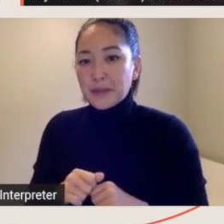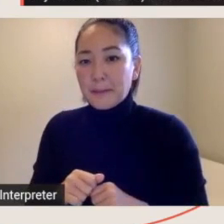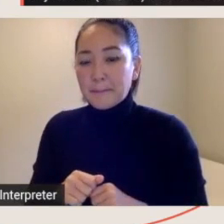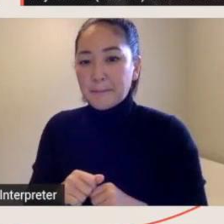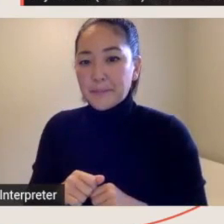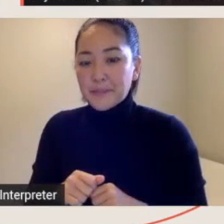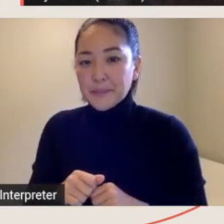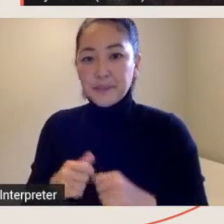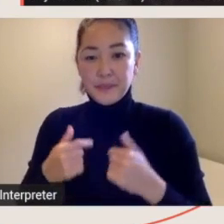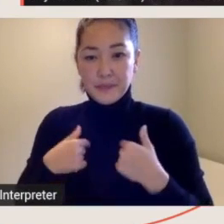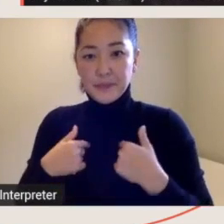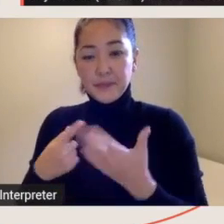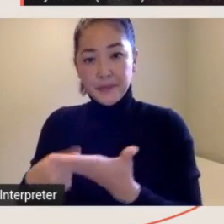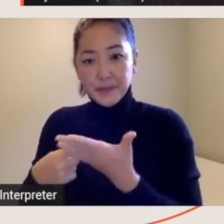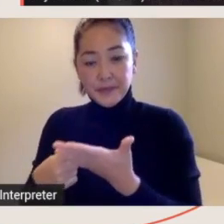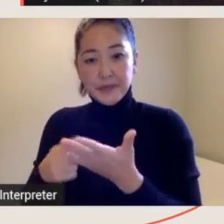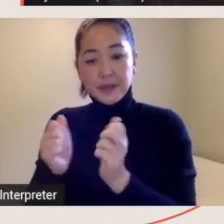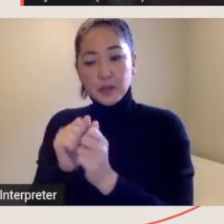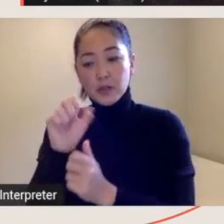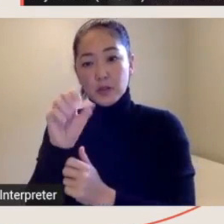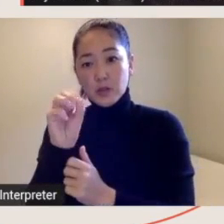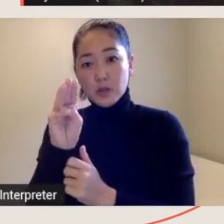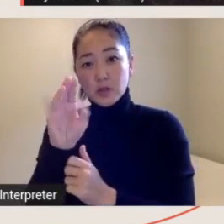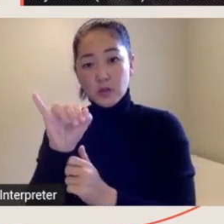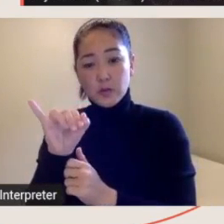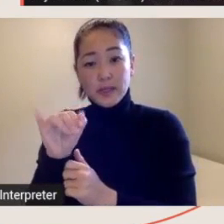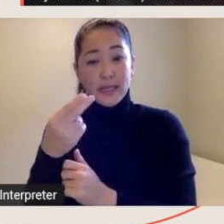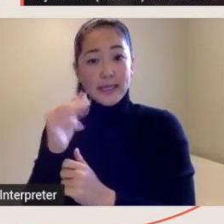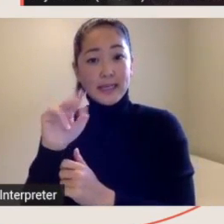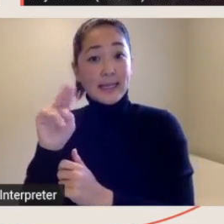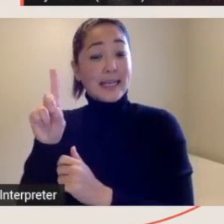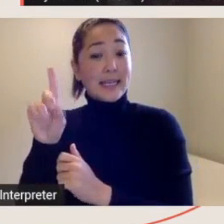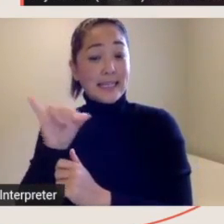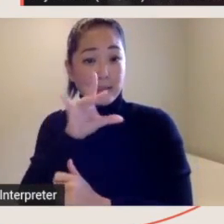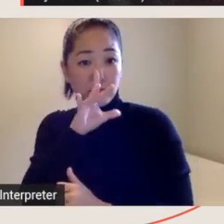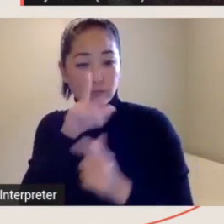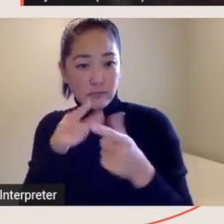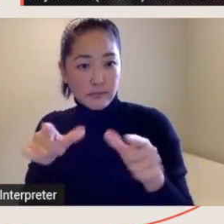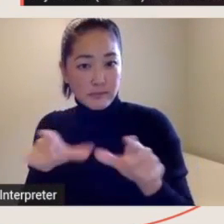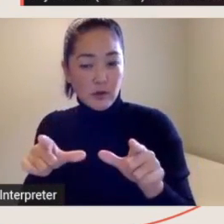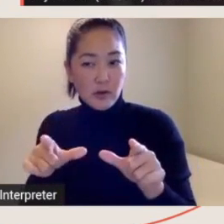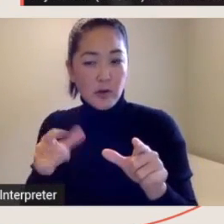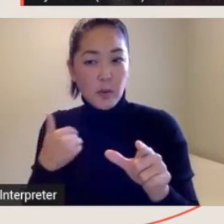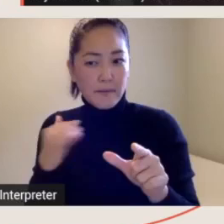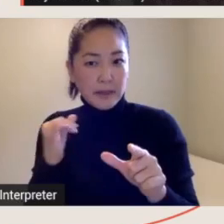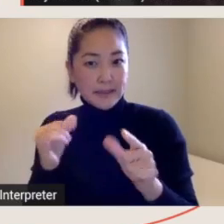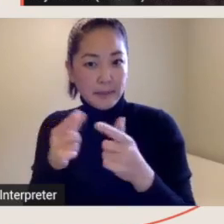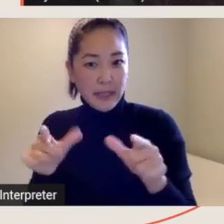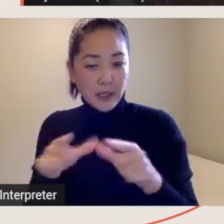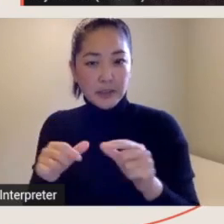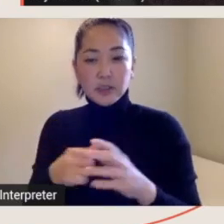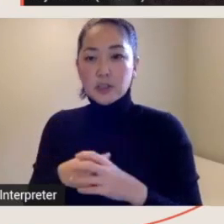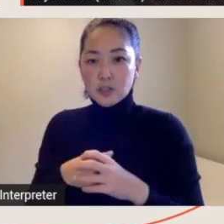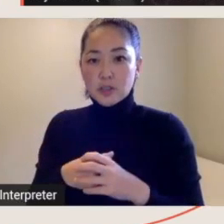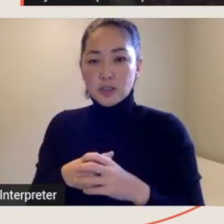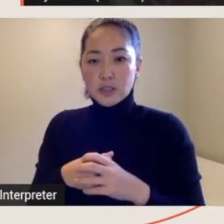So I spoke with Somi in Hindi. Okay. So we had a common language between us, but like we were